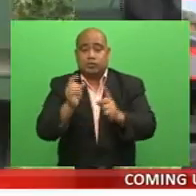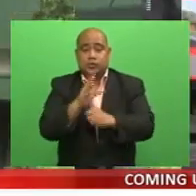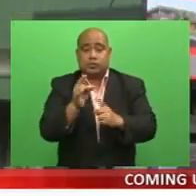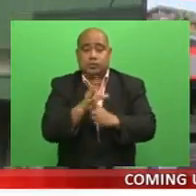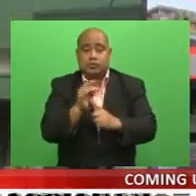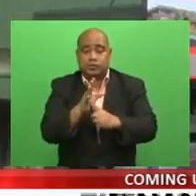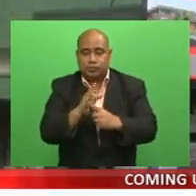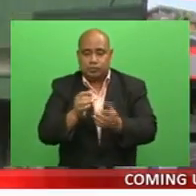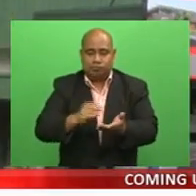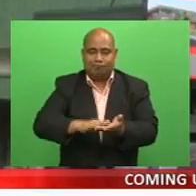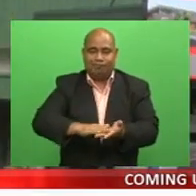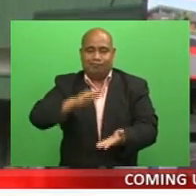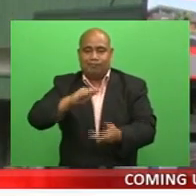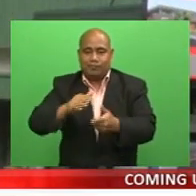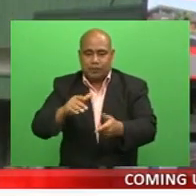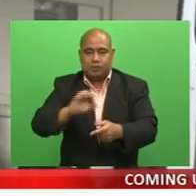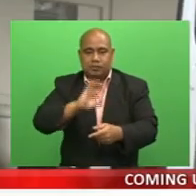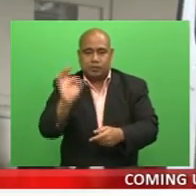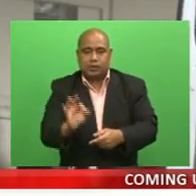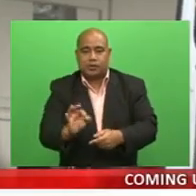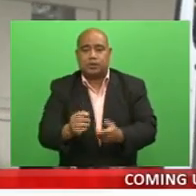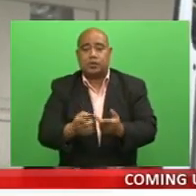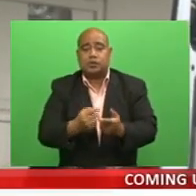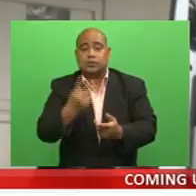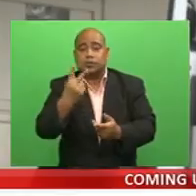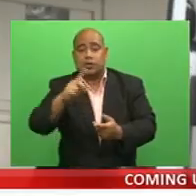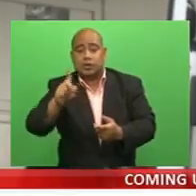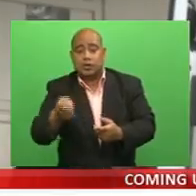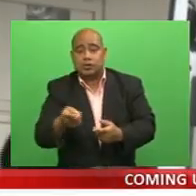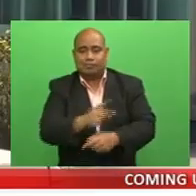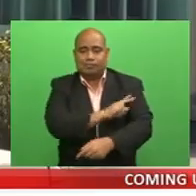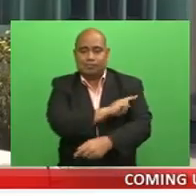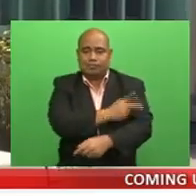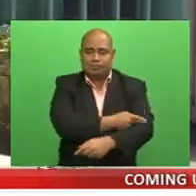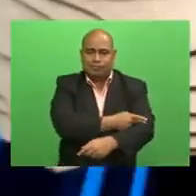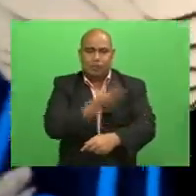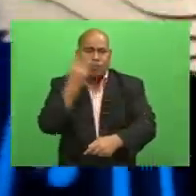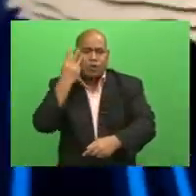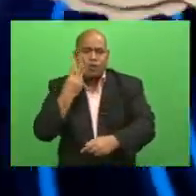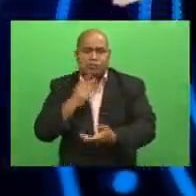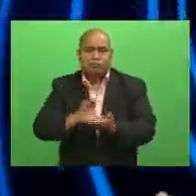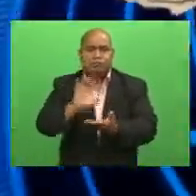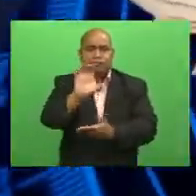7% and over 2,000 pregnant women financially assisted.